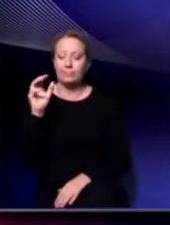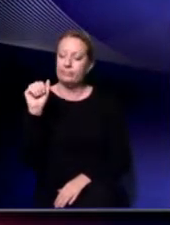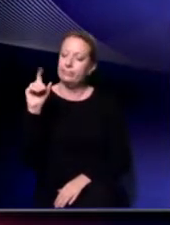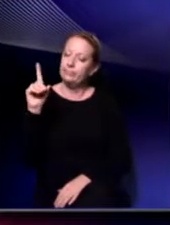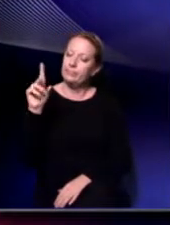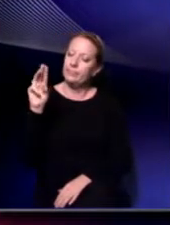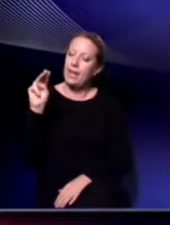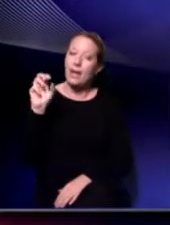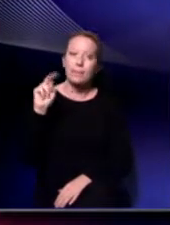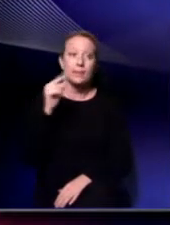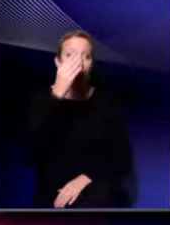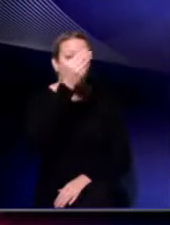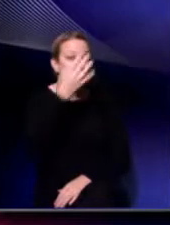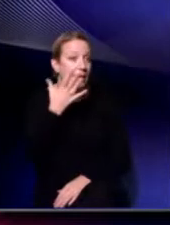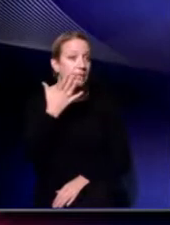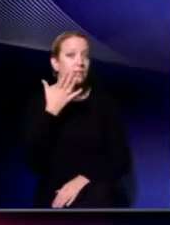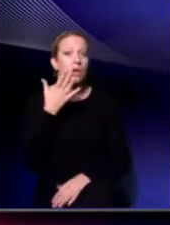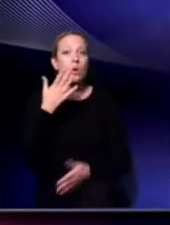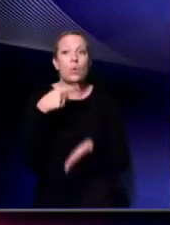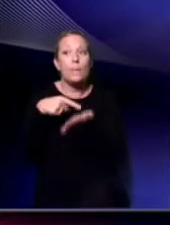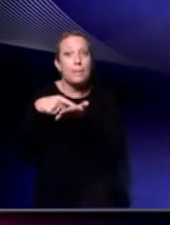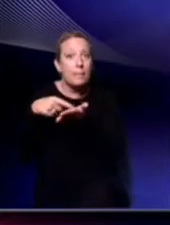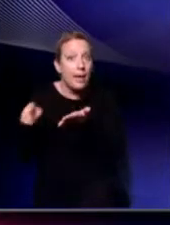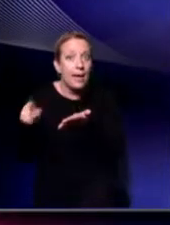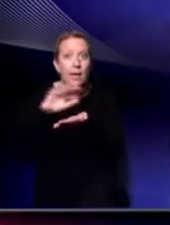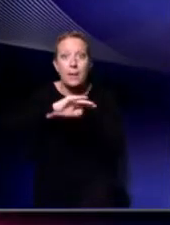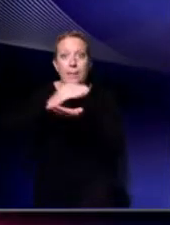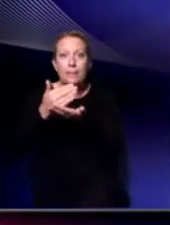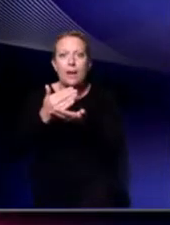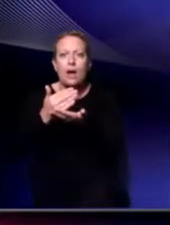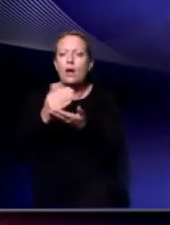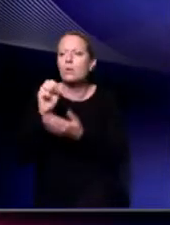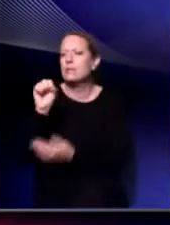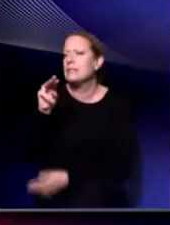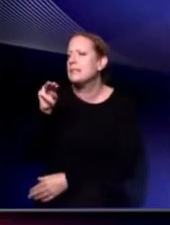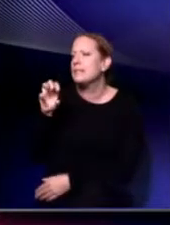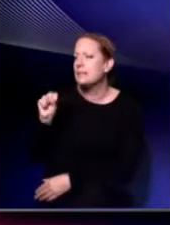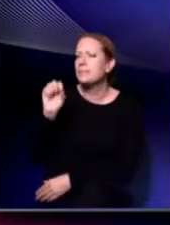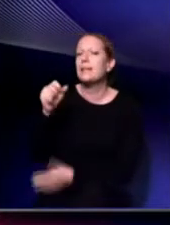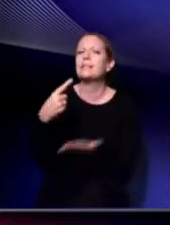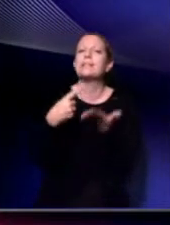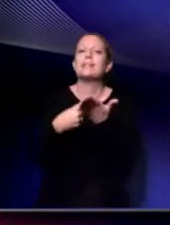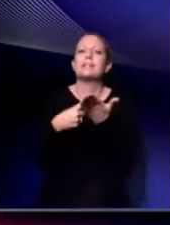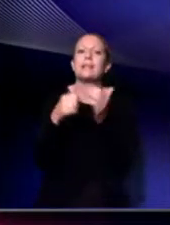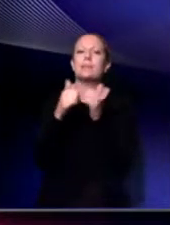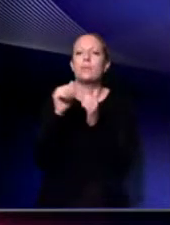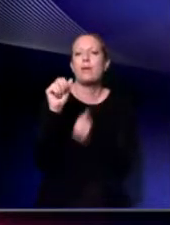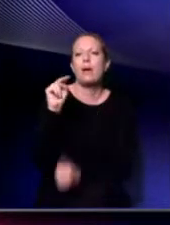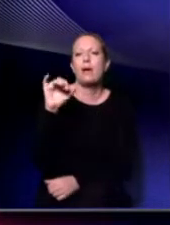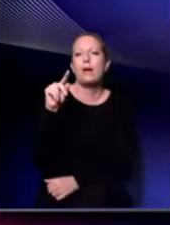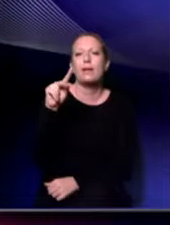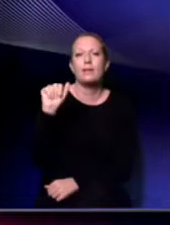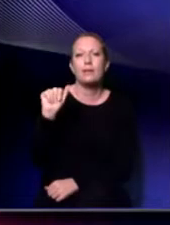this individual on an hourly basis? Yeah, I would think you can talk to Anita about that, or